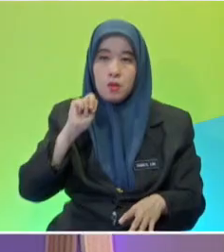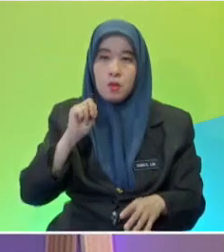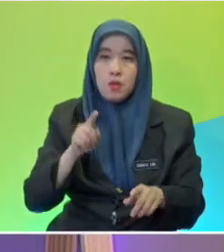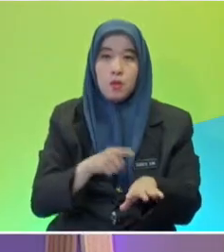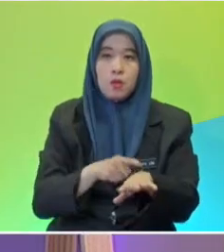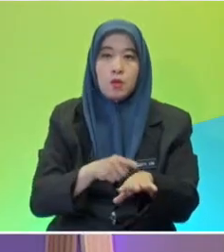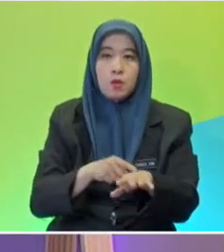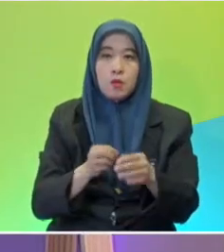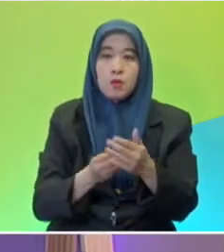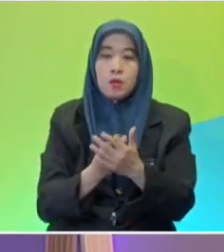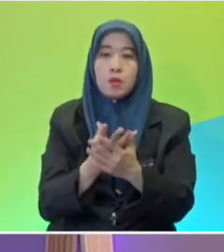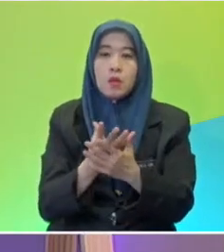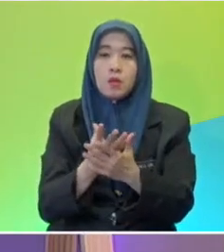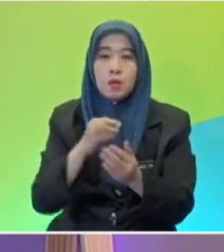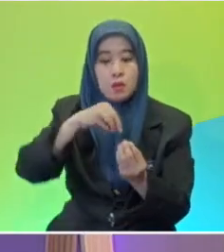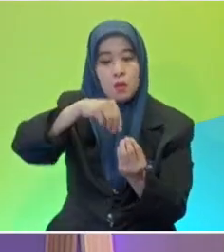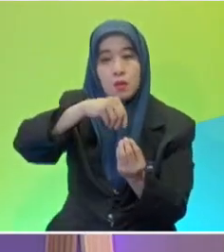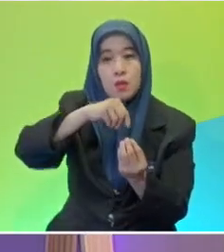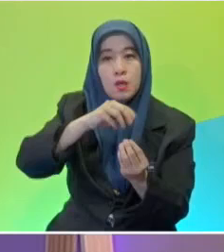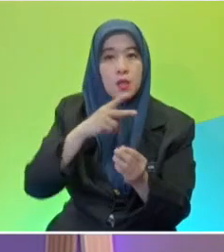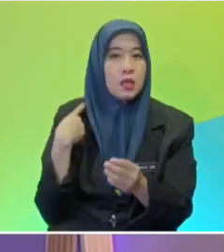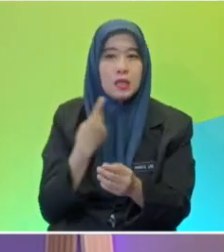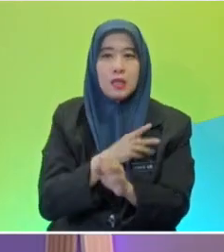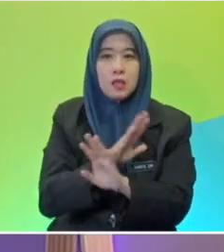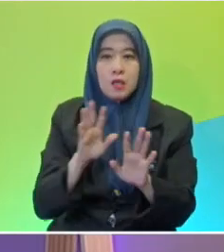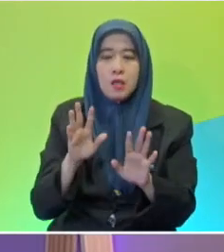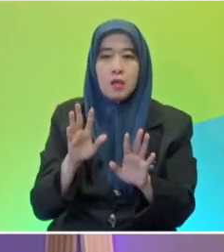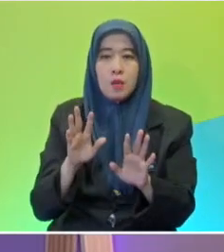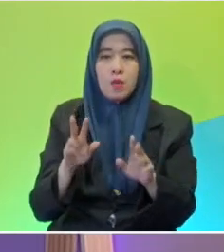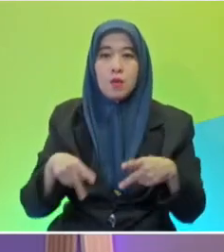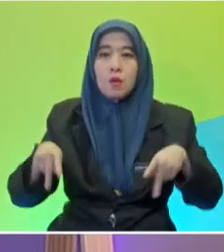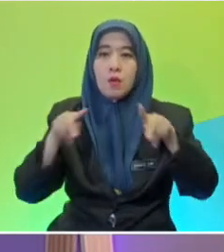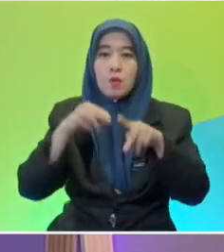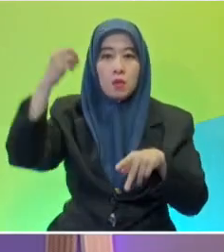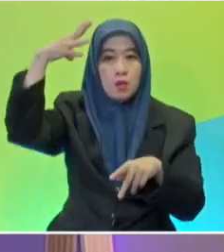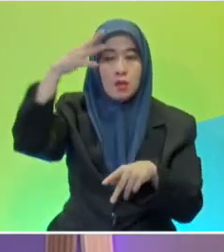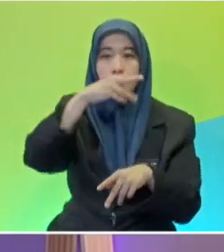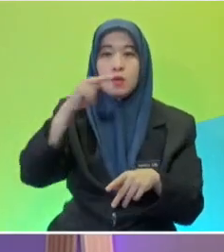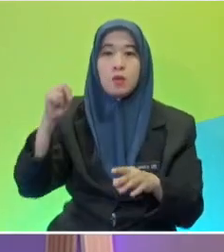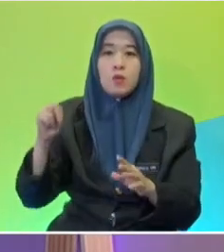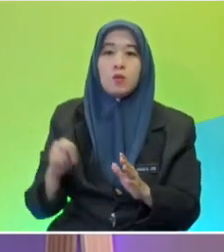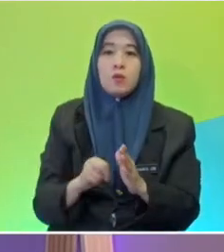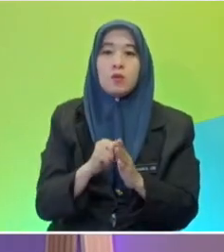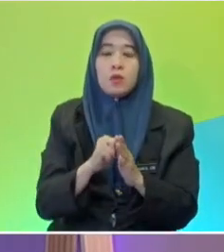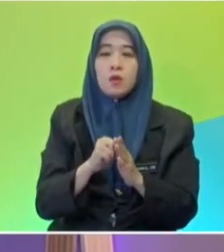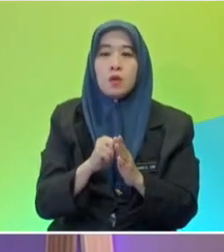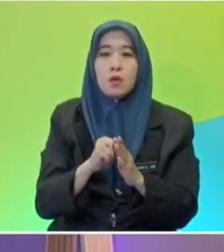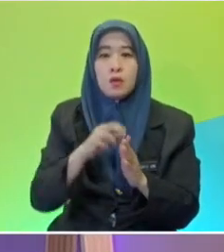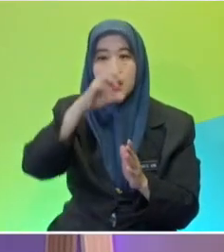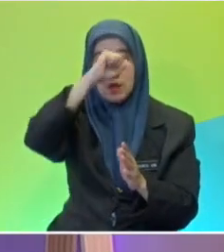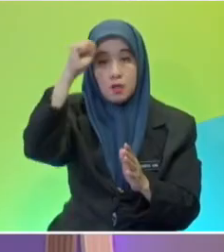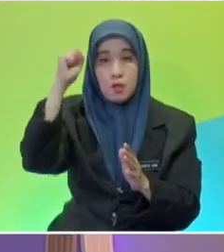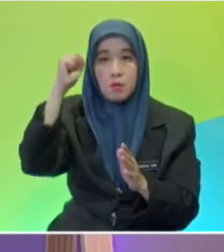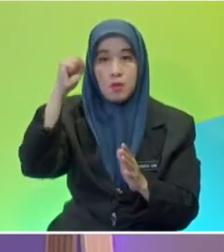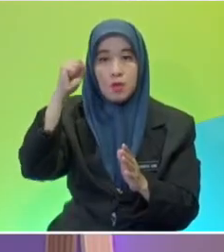so they do not need sunlight and nutrition. Okay. Because why? The seed itself will supply the